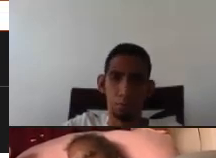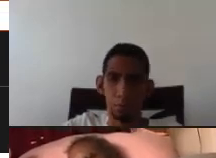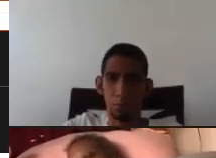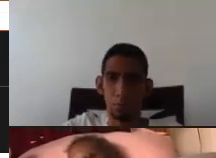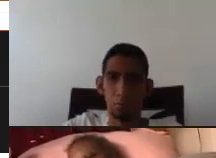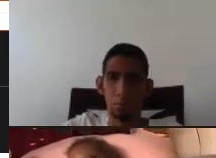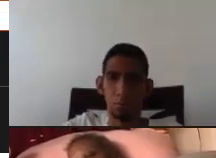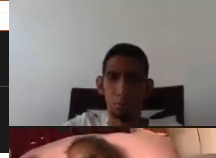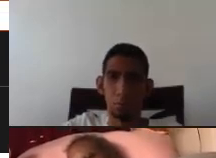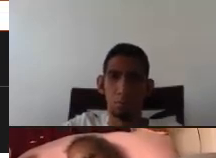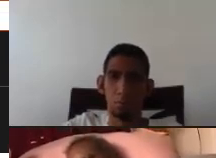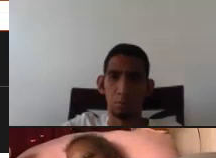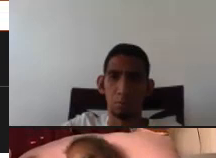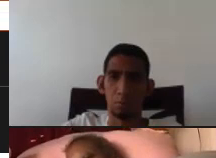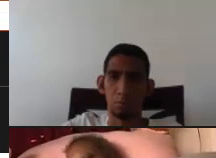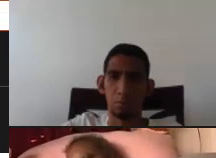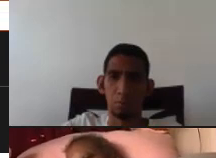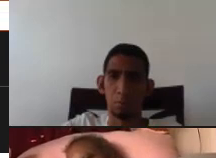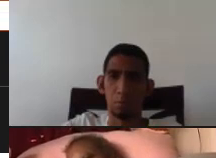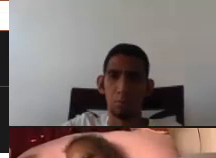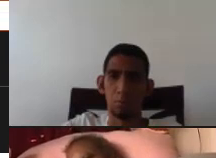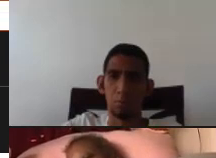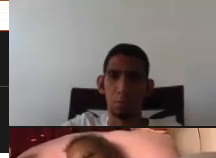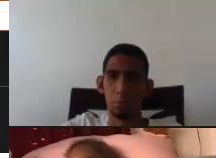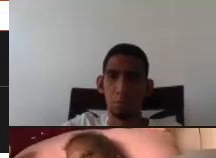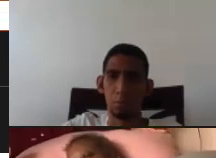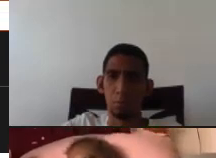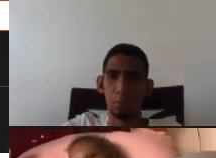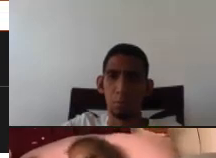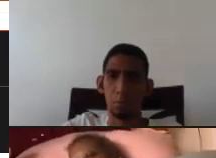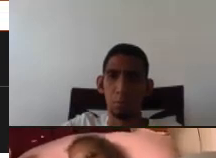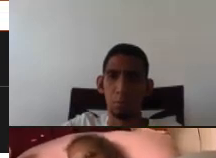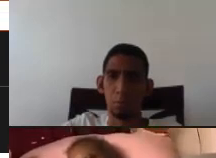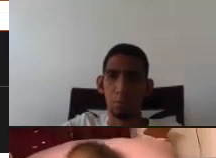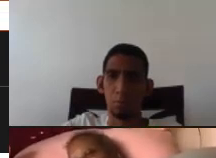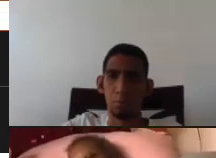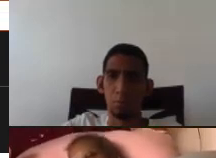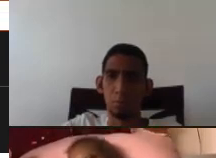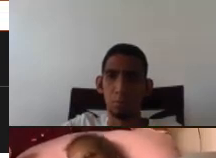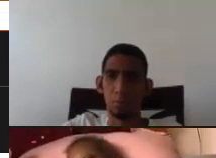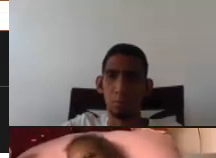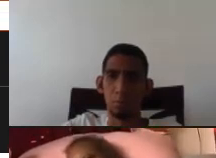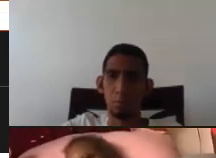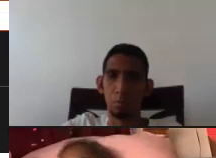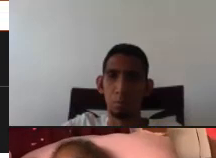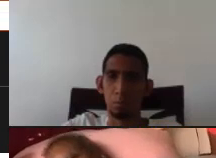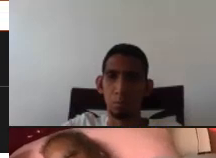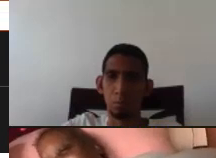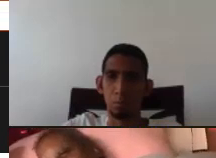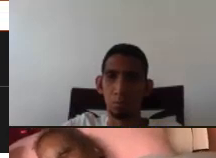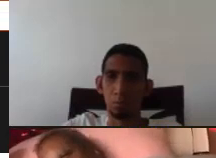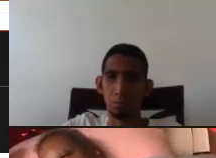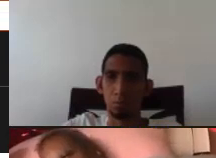people. That's racial and ethnic, the makeup of racial and ethnic groups that are many times left out. And sometimes